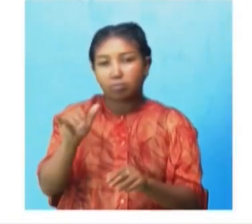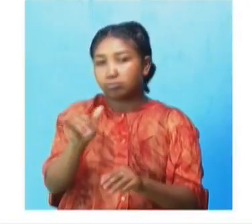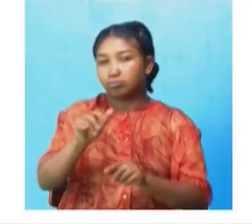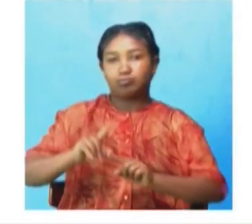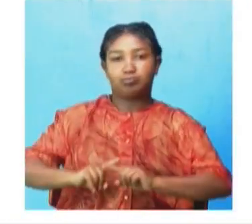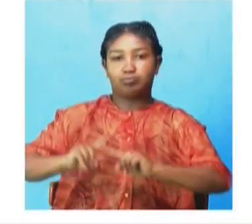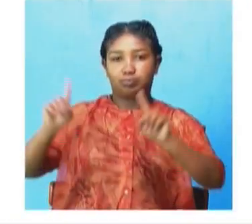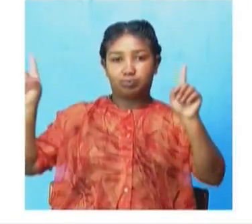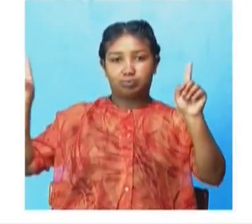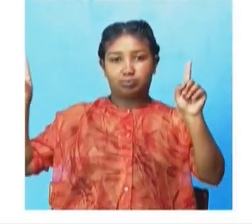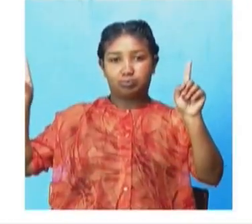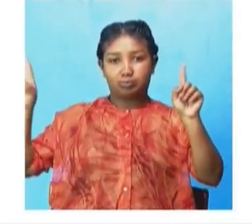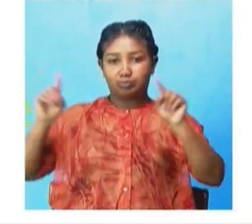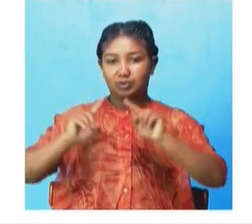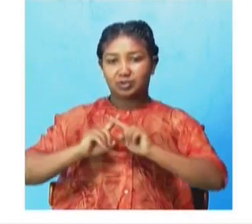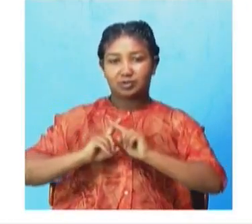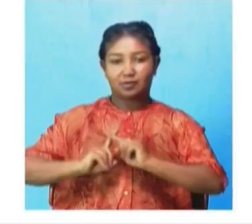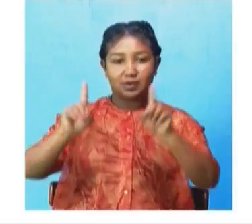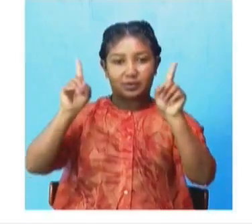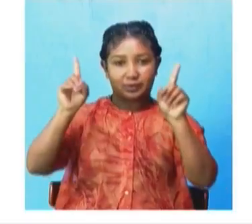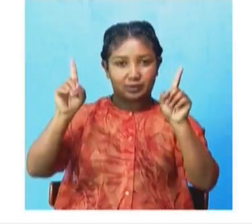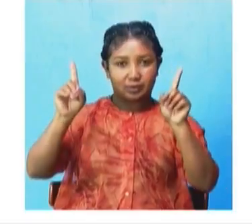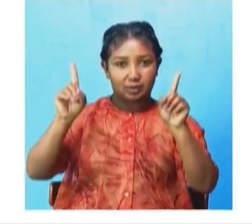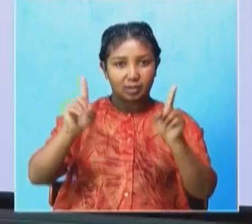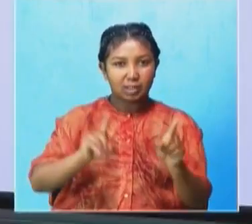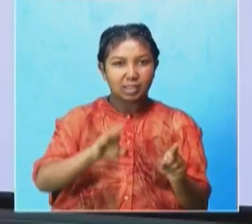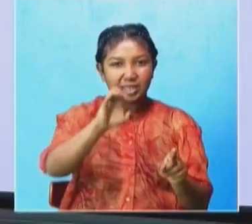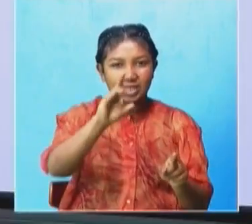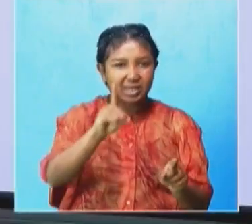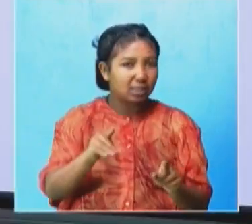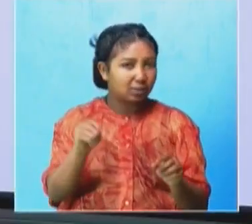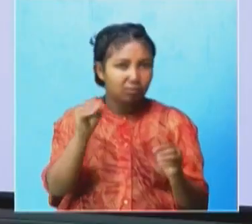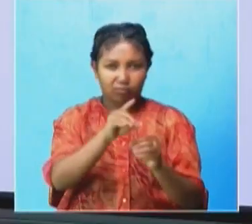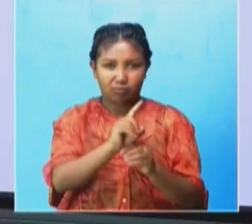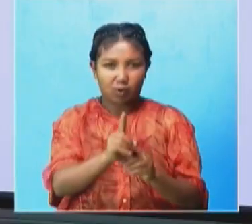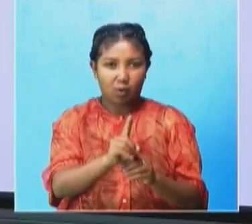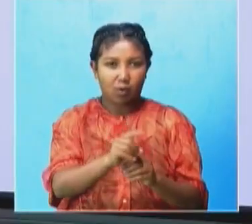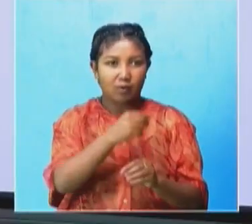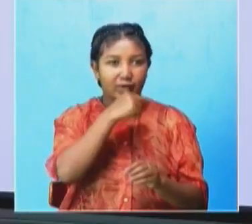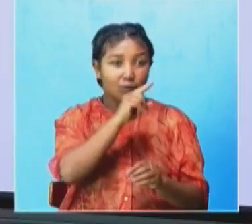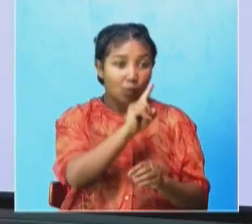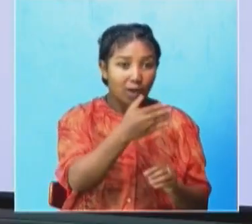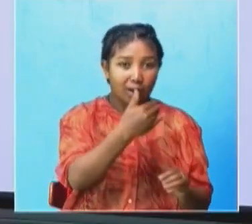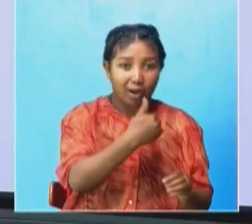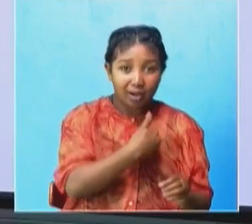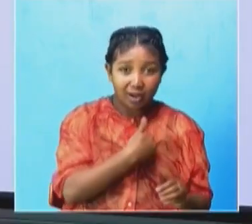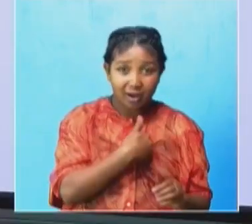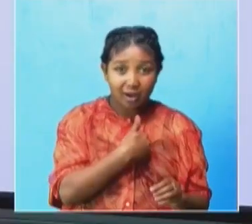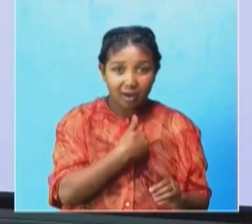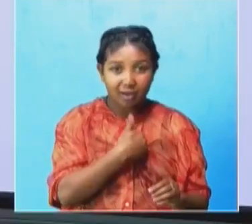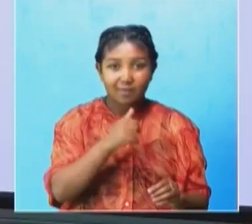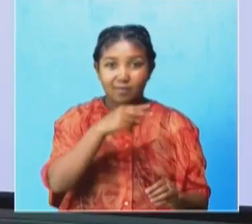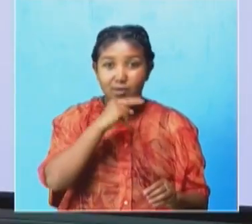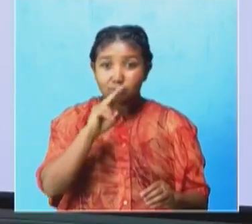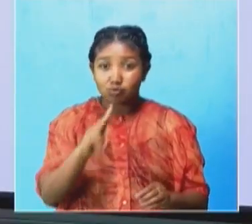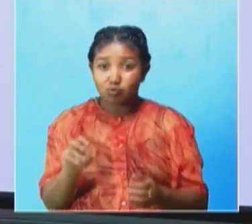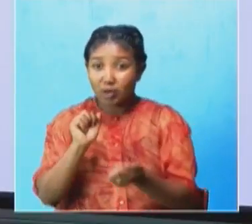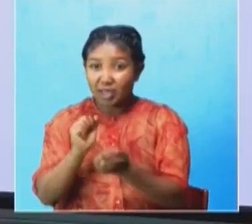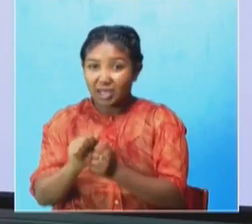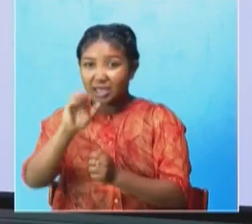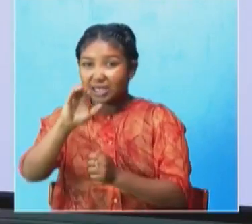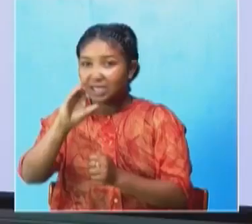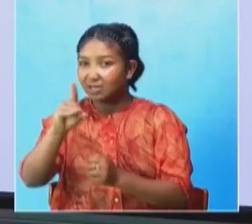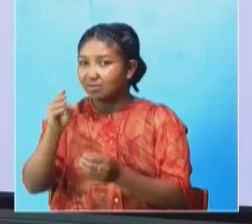1. This is the difference is we don't add with, when we complete or after these